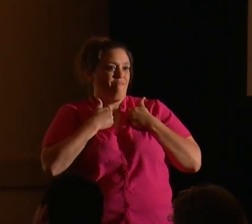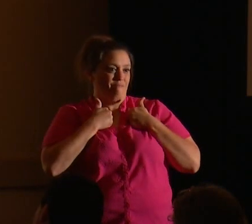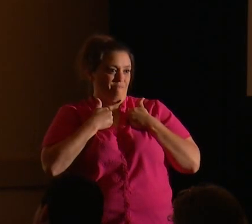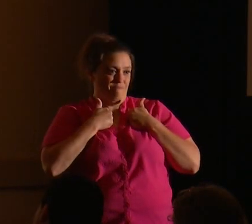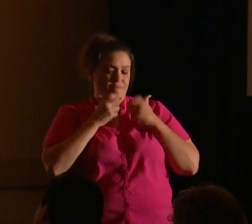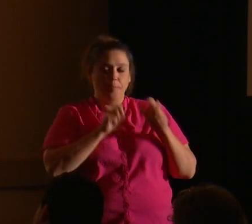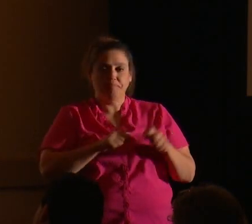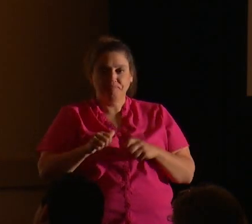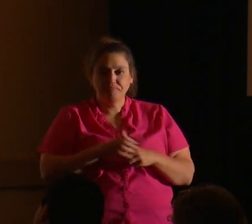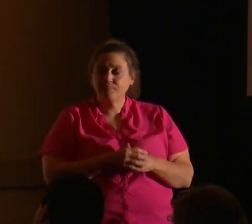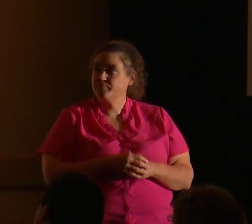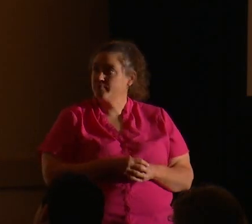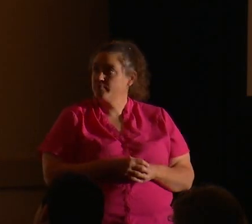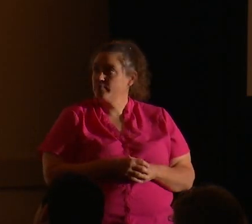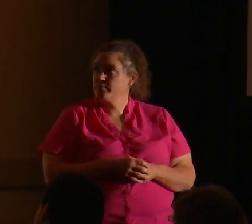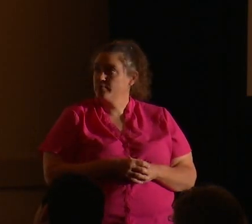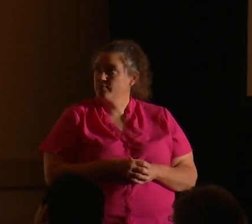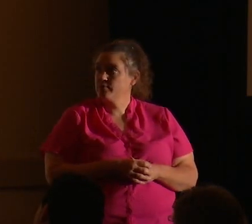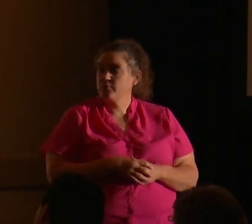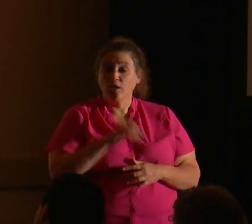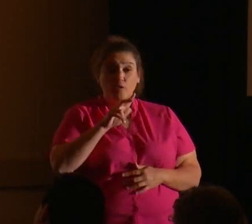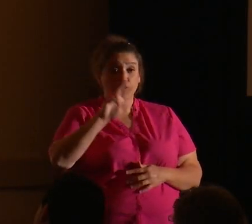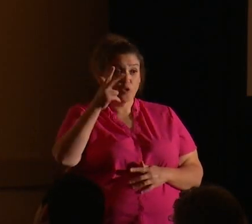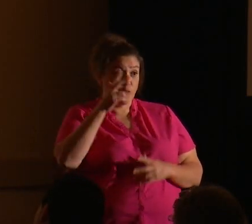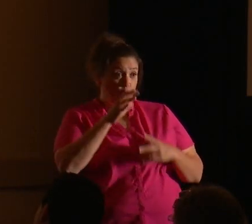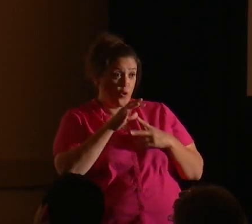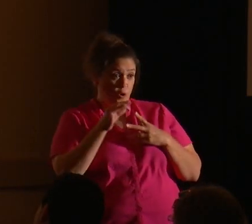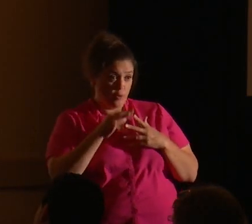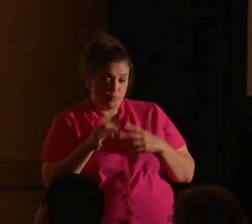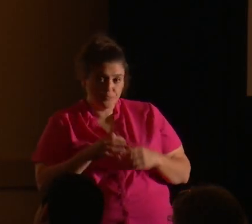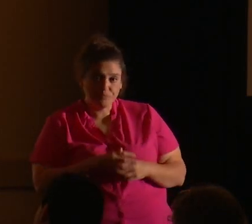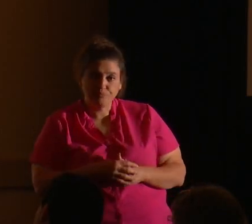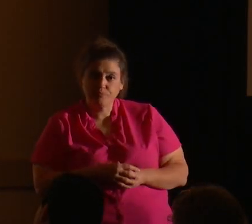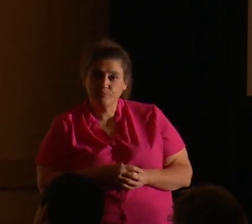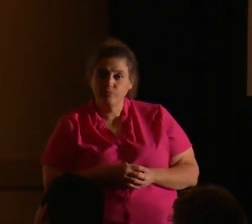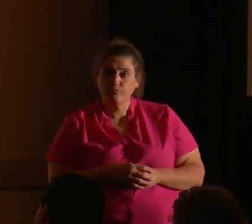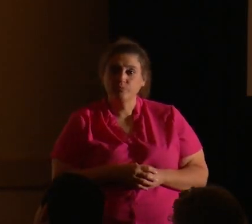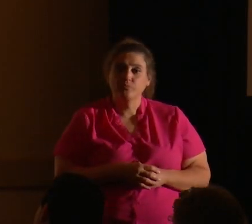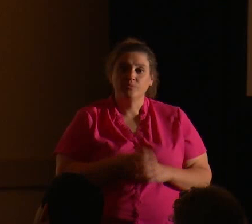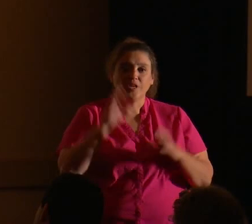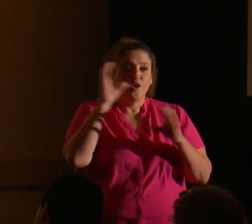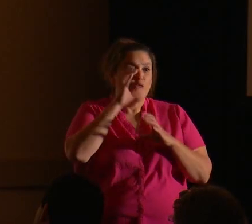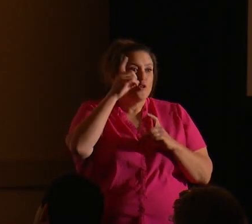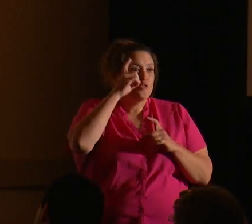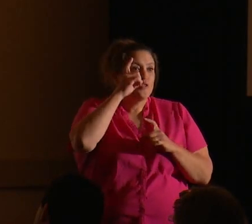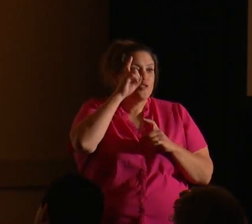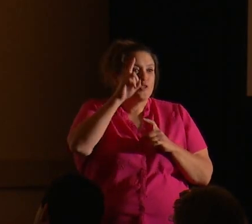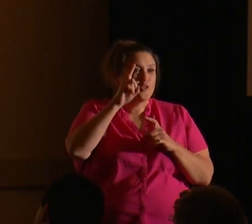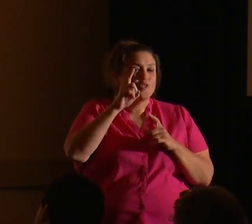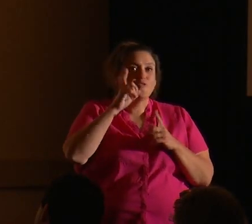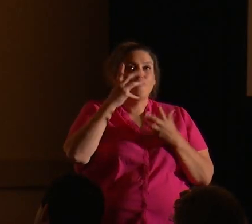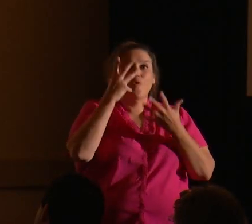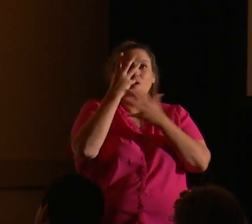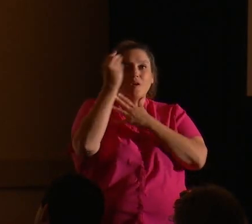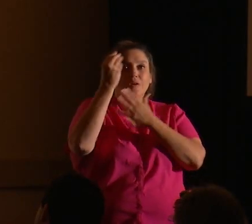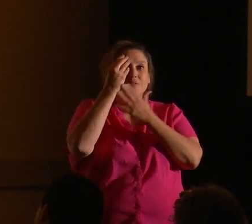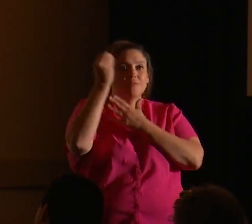There's a third approach that you all know, SETI, the search for extraterrestrial intelligence.